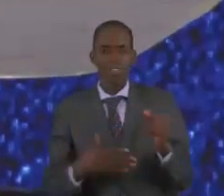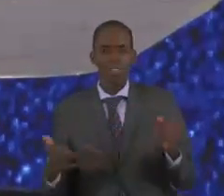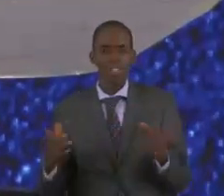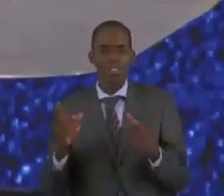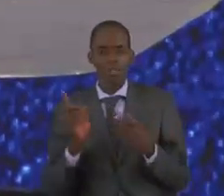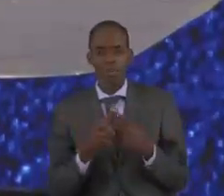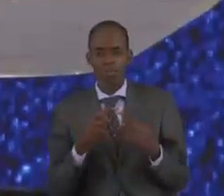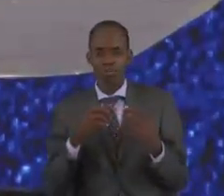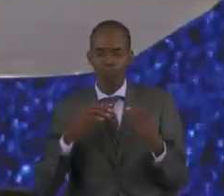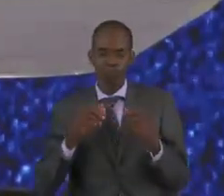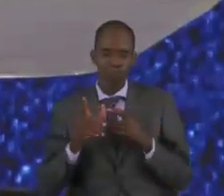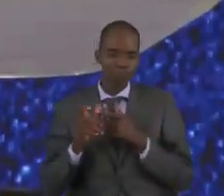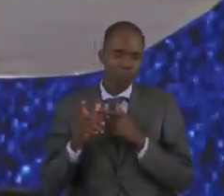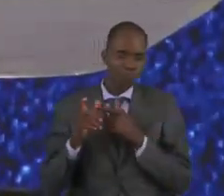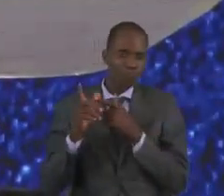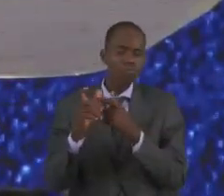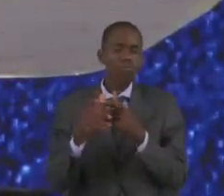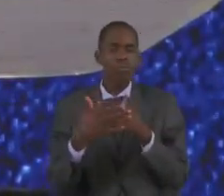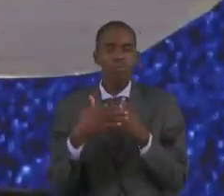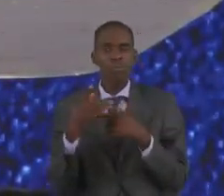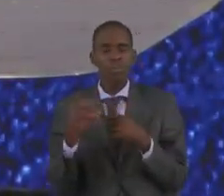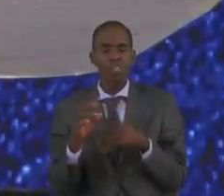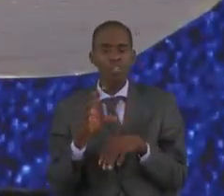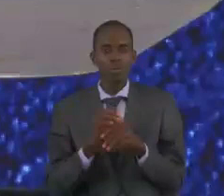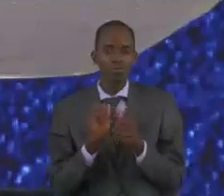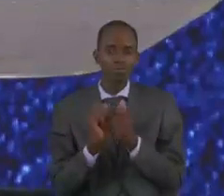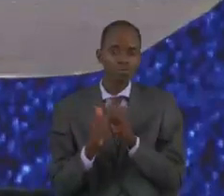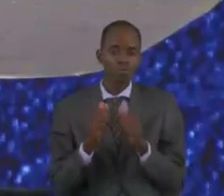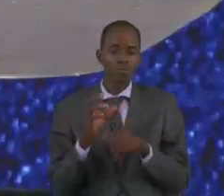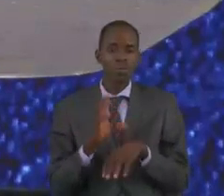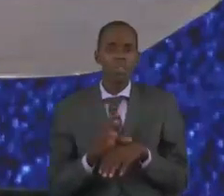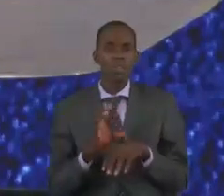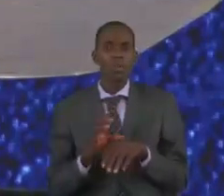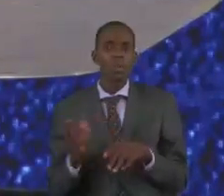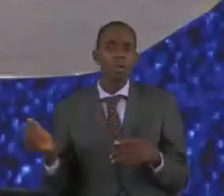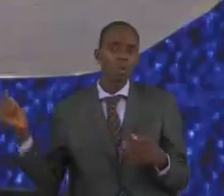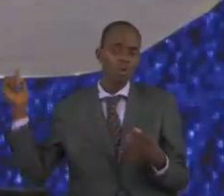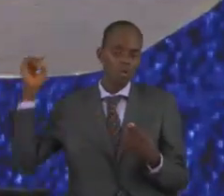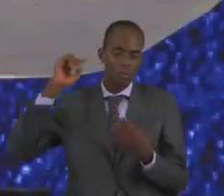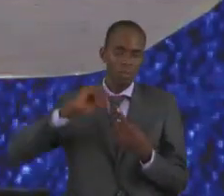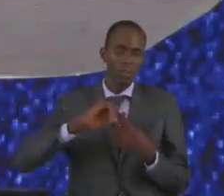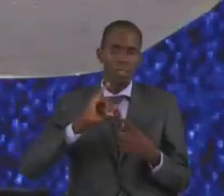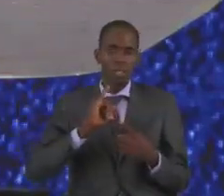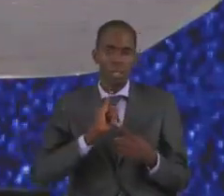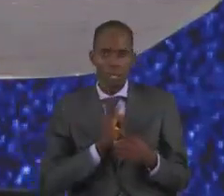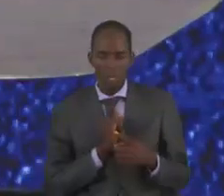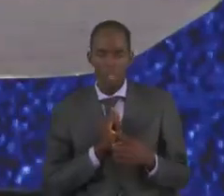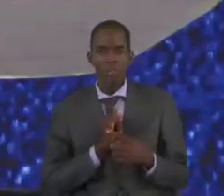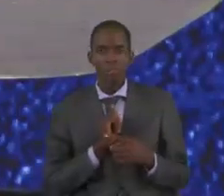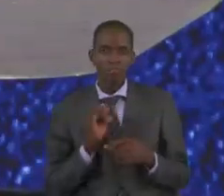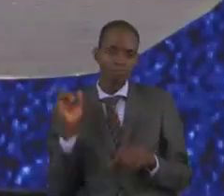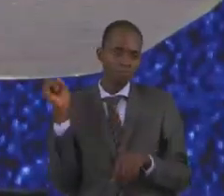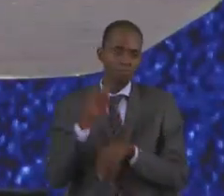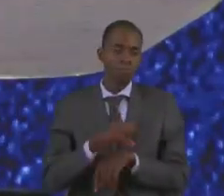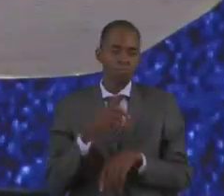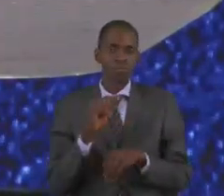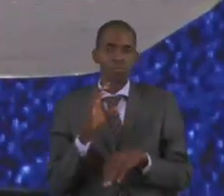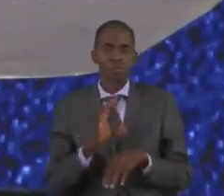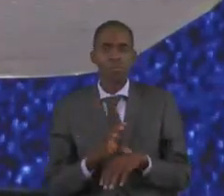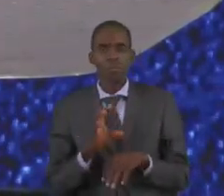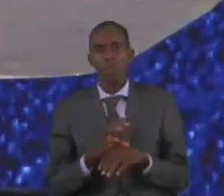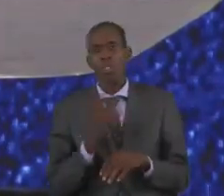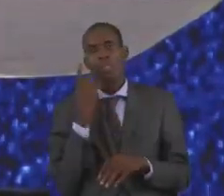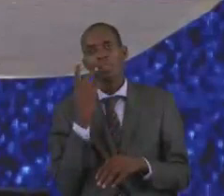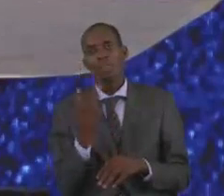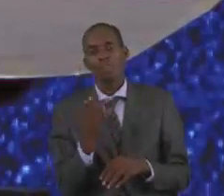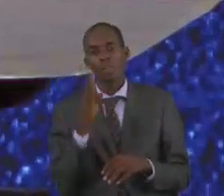the church, persecuting the church until I subdued the church. Look at